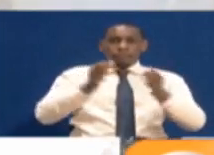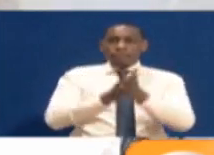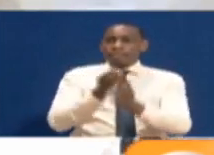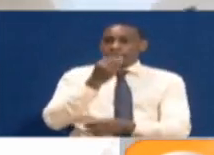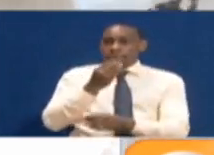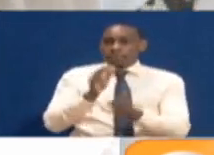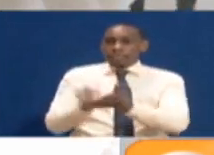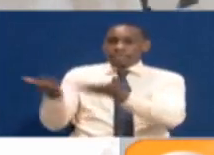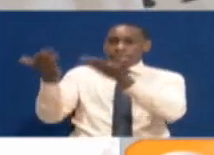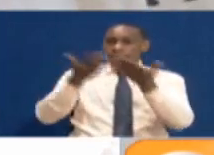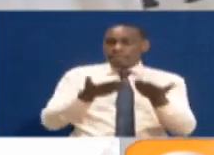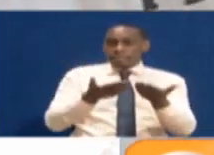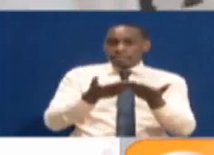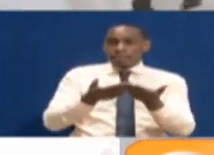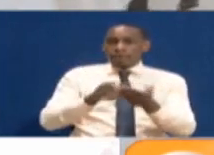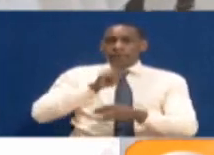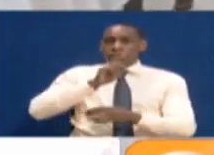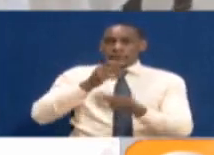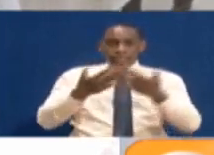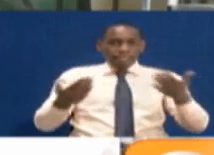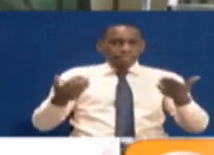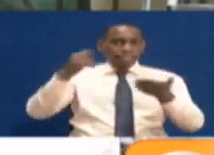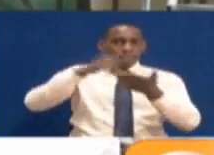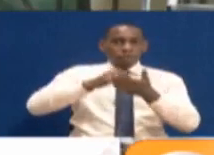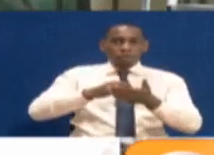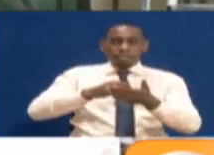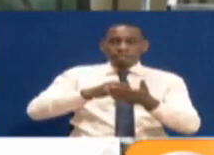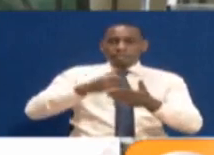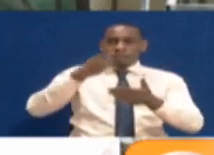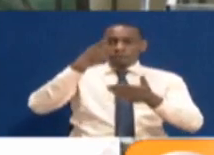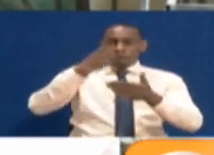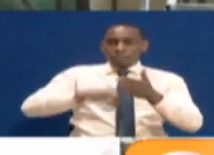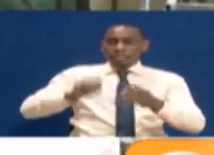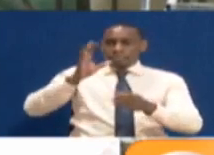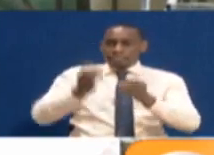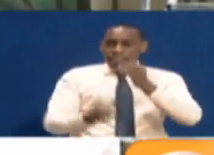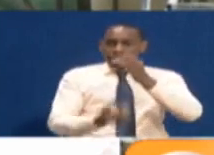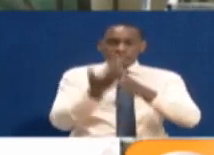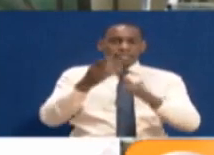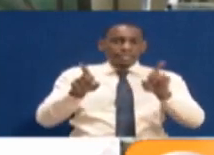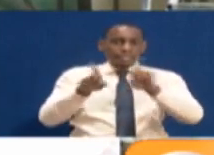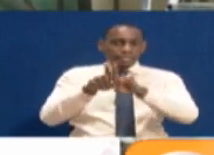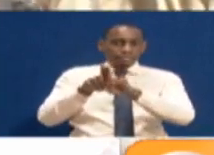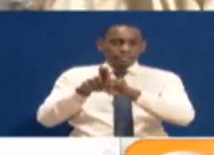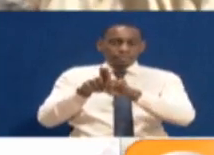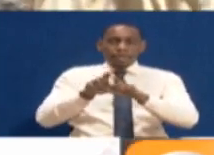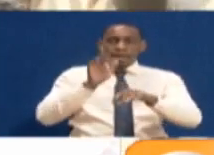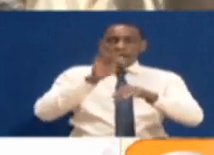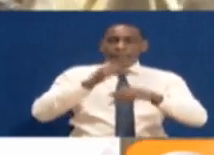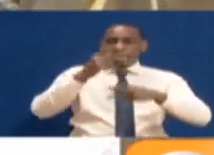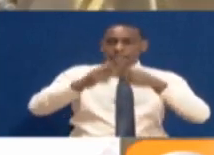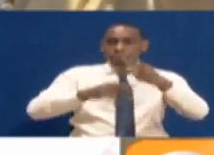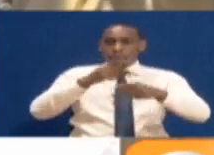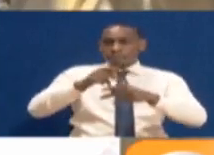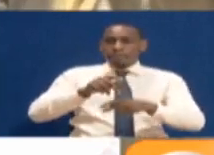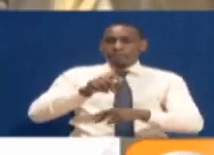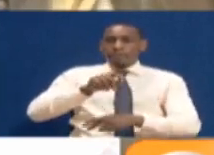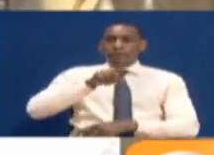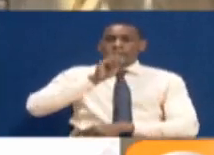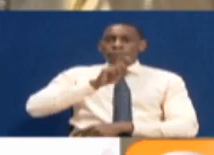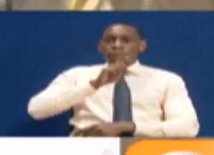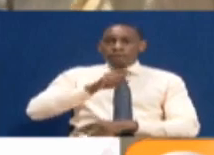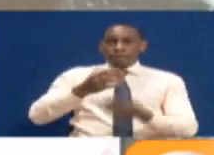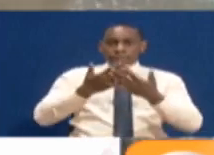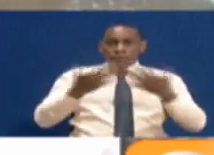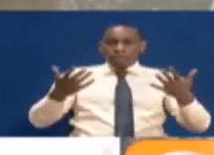feeds, importation of foreign poultry products, as well as high production cost, also dumping of processed poultry products in the